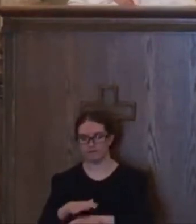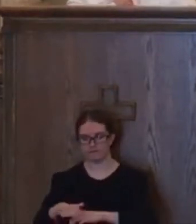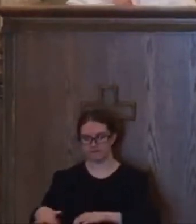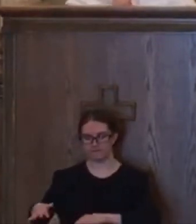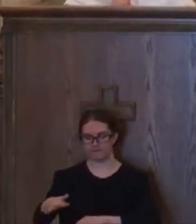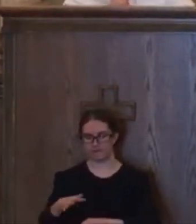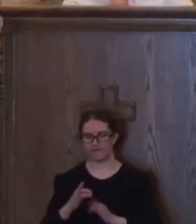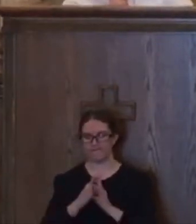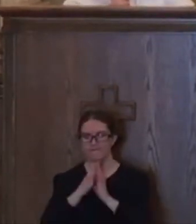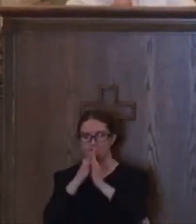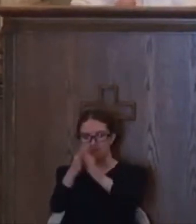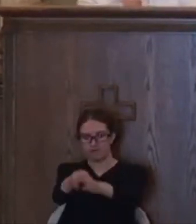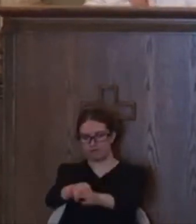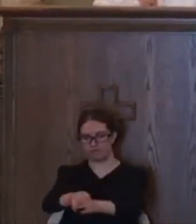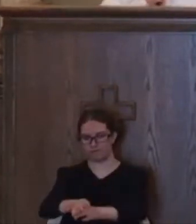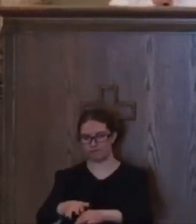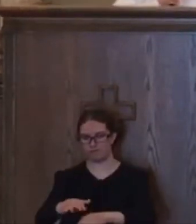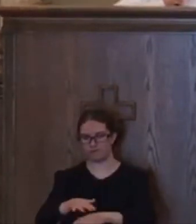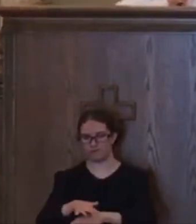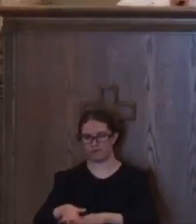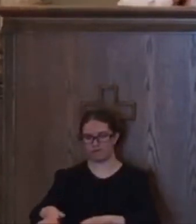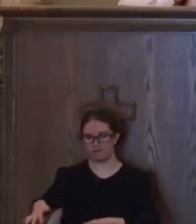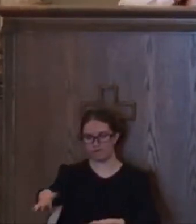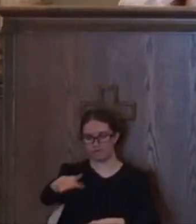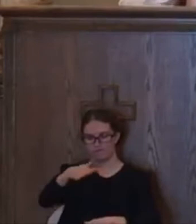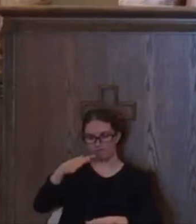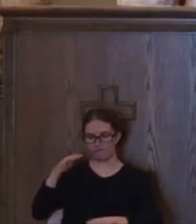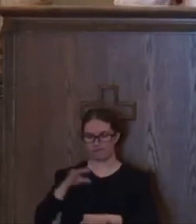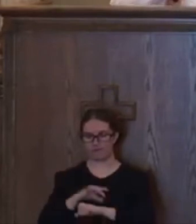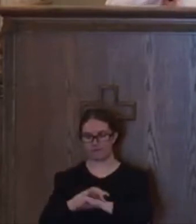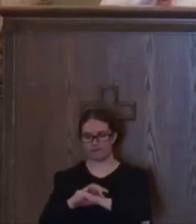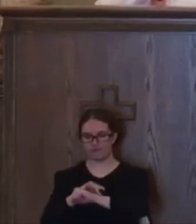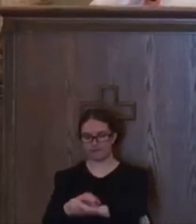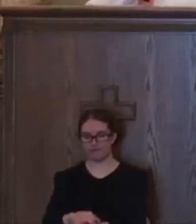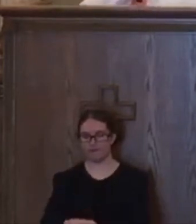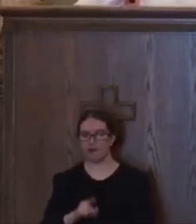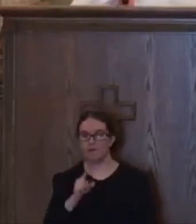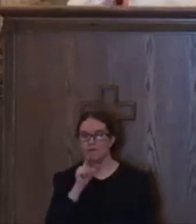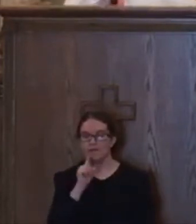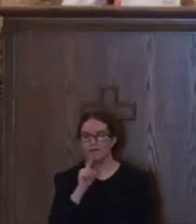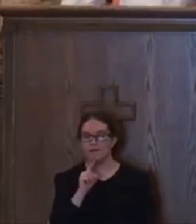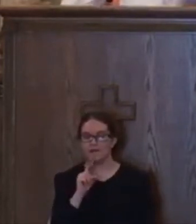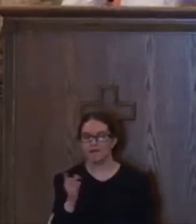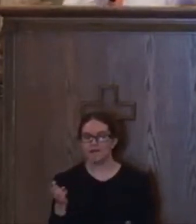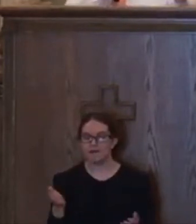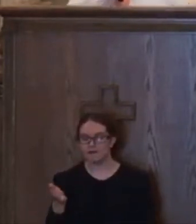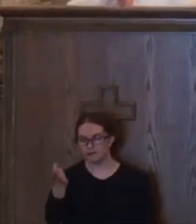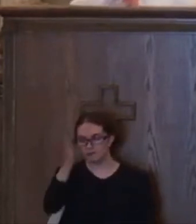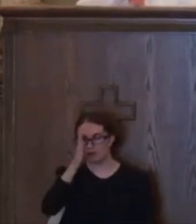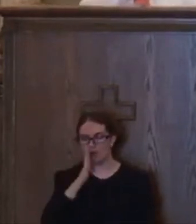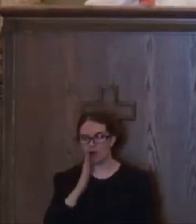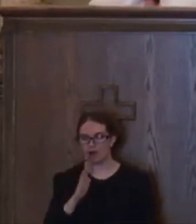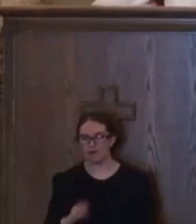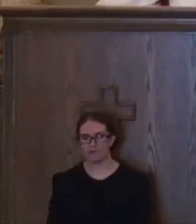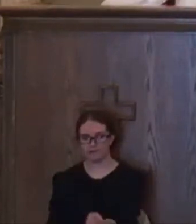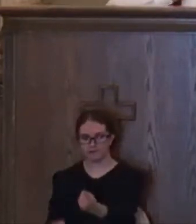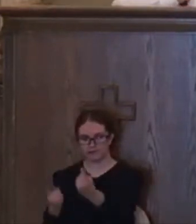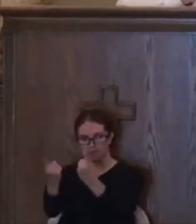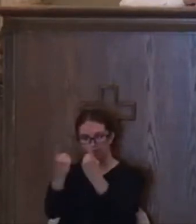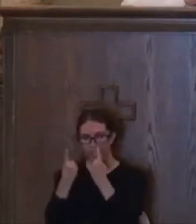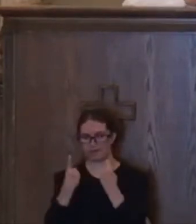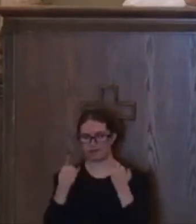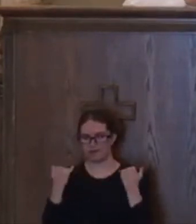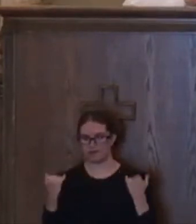find faith on the earth? I want to ask today, if God was to walk in here right